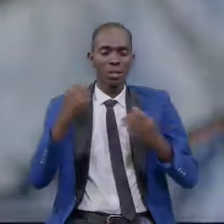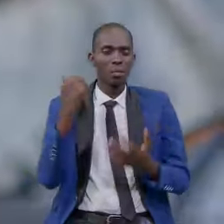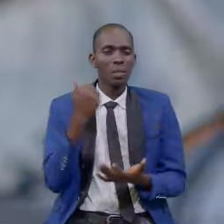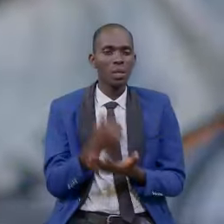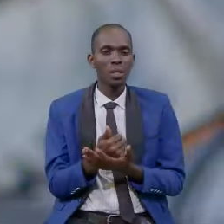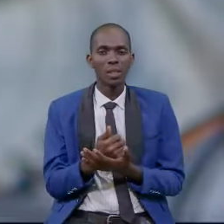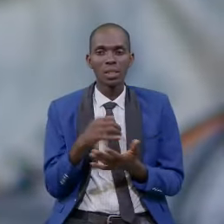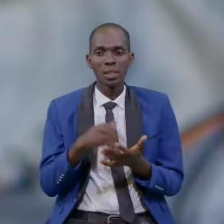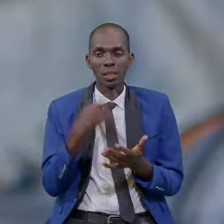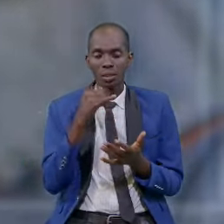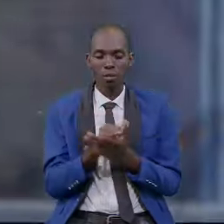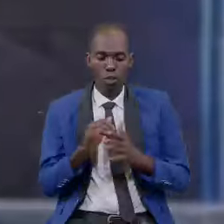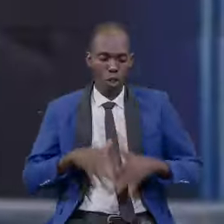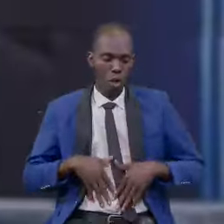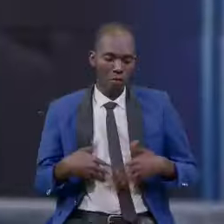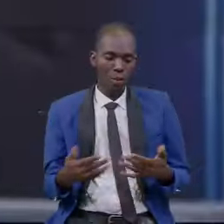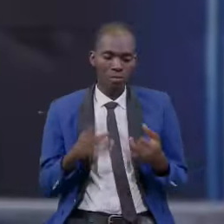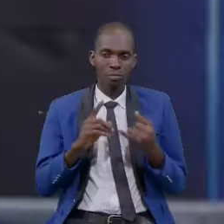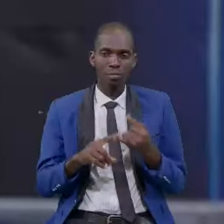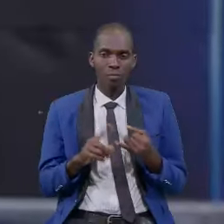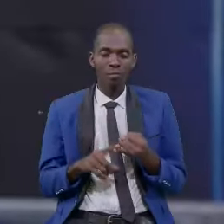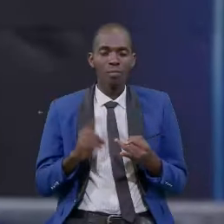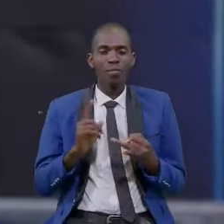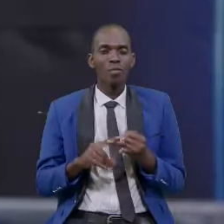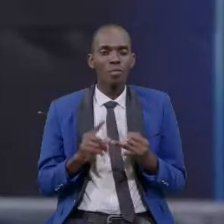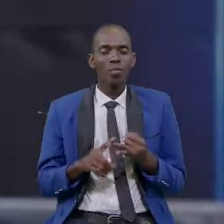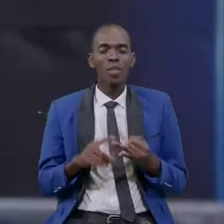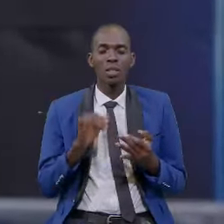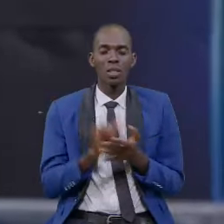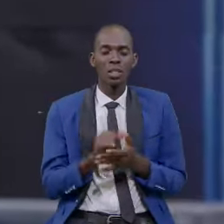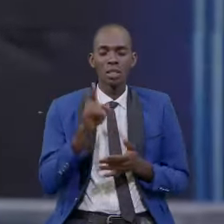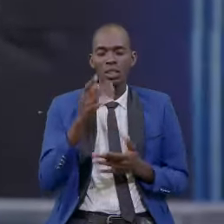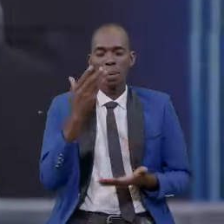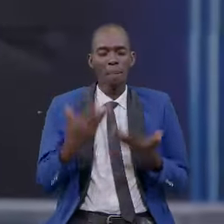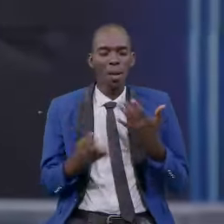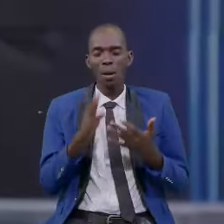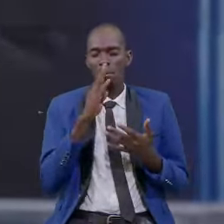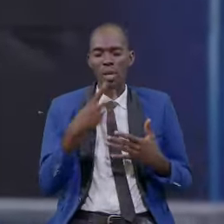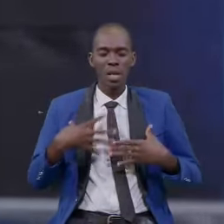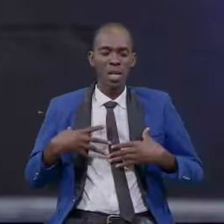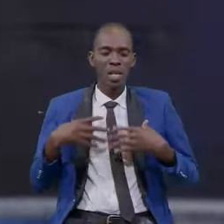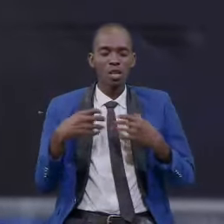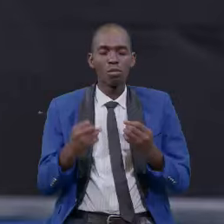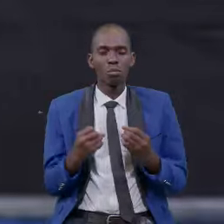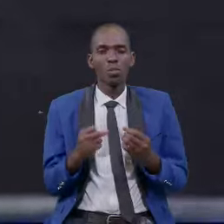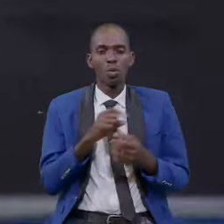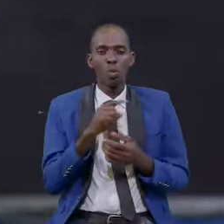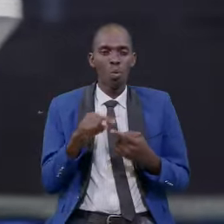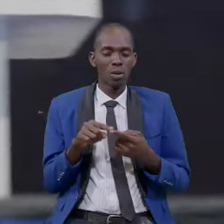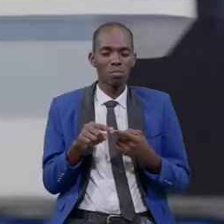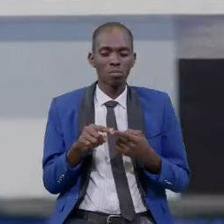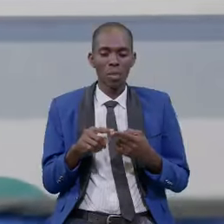says confess, then it says that ye may be healed. That's why when I finish